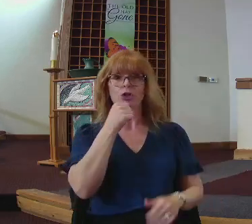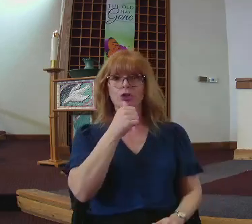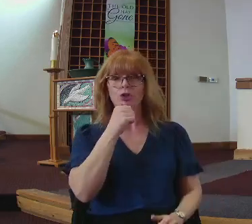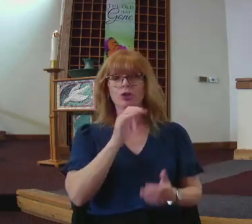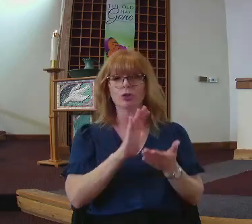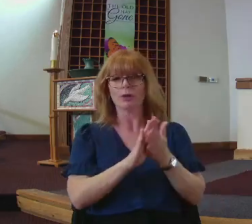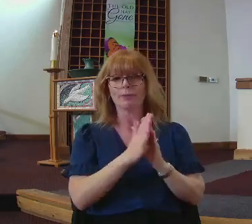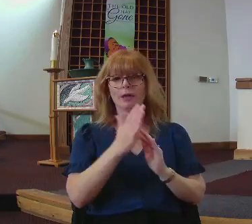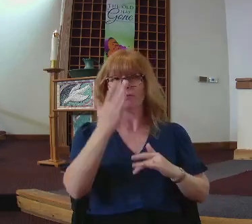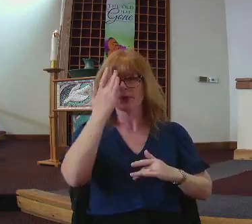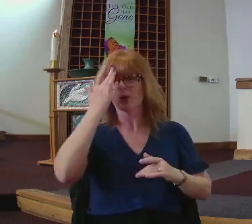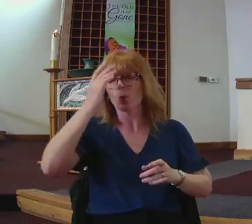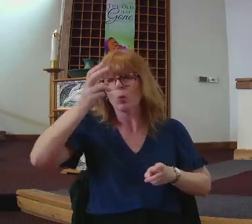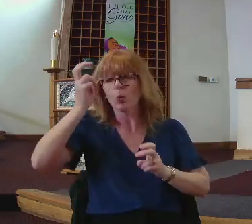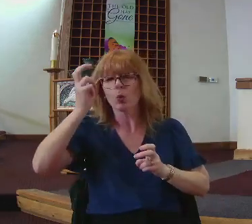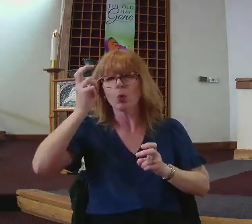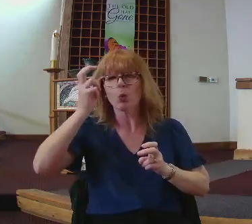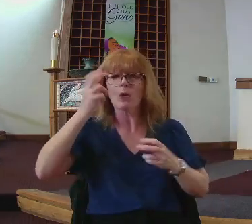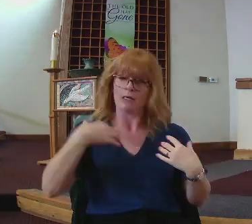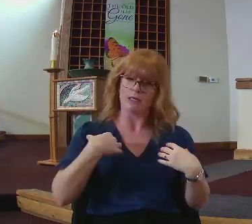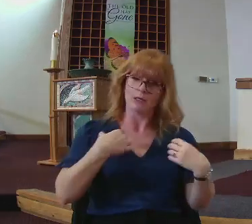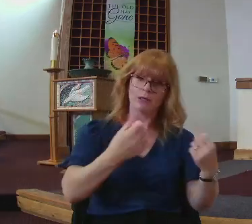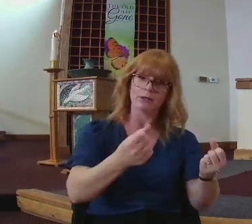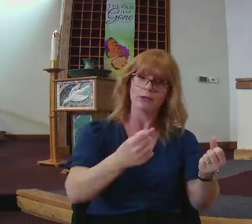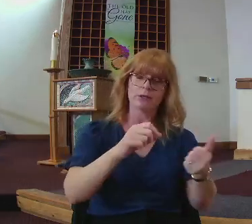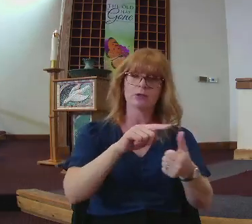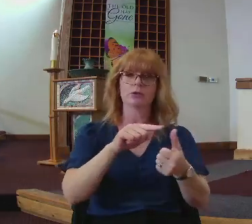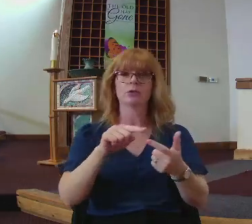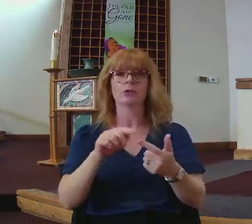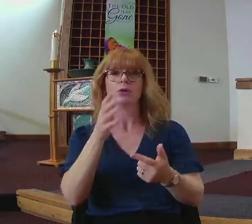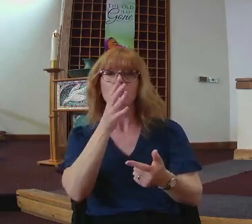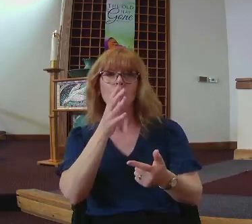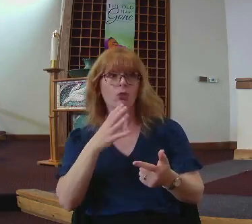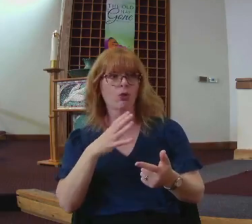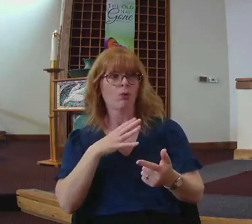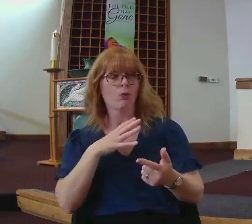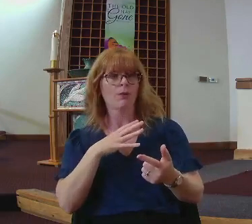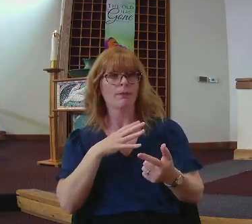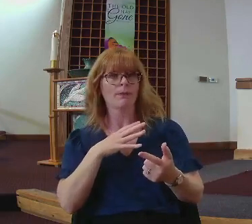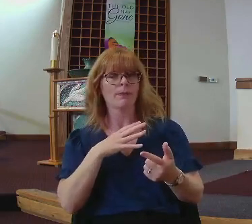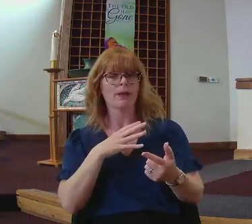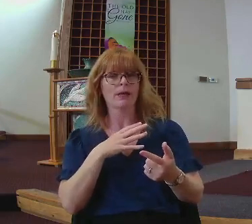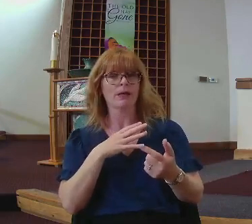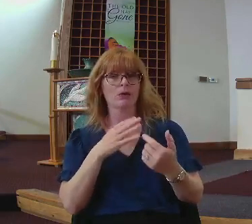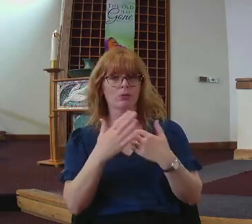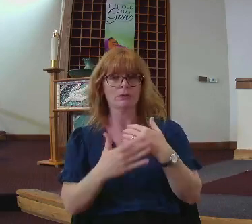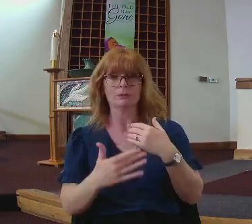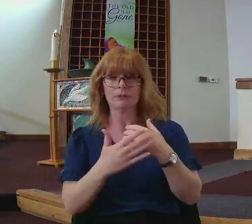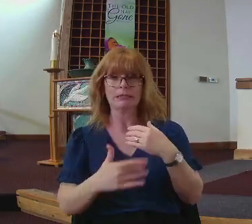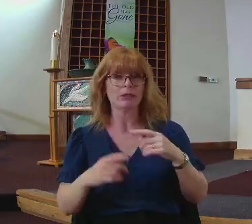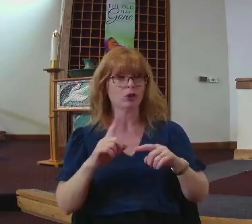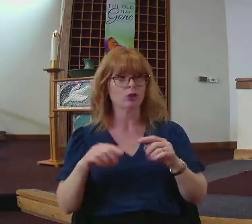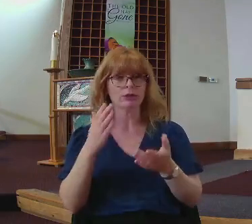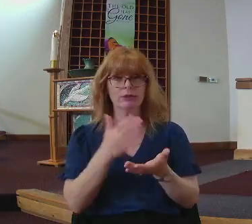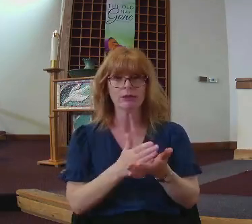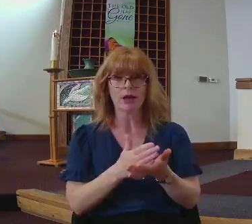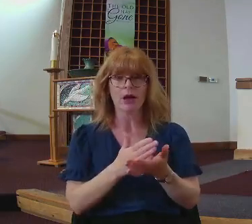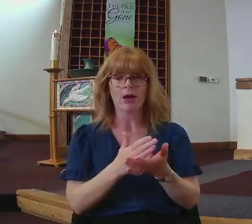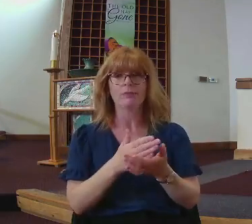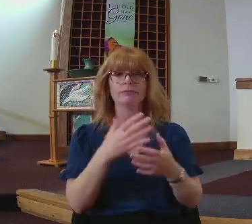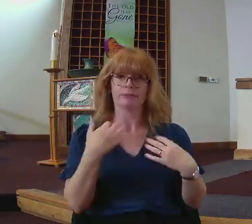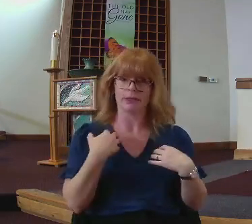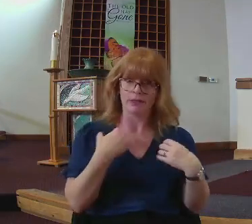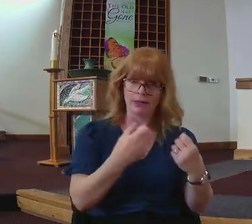ill. He healed a woman suffering from years of hemorrhaging. And he healed a man with what we